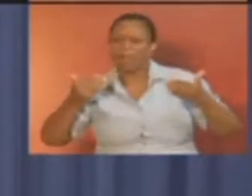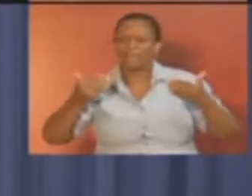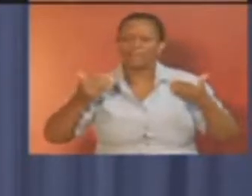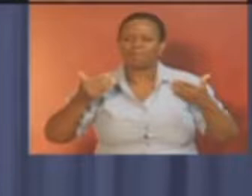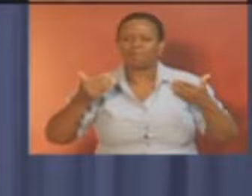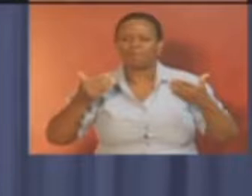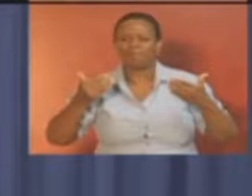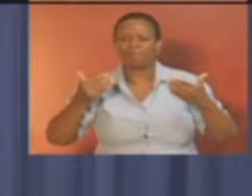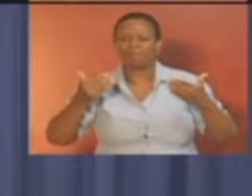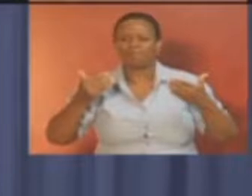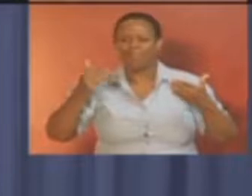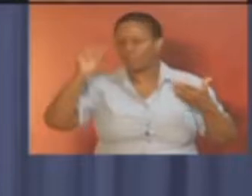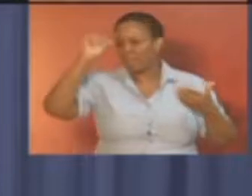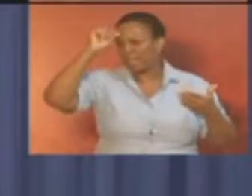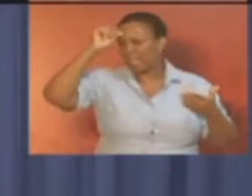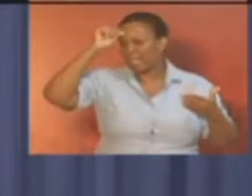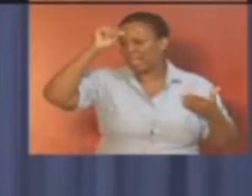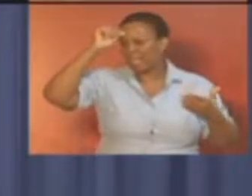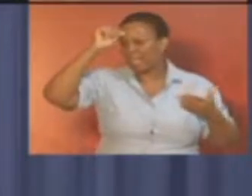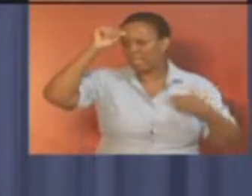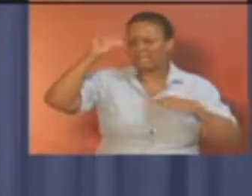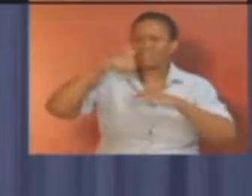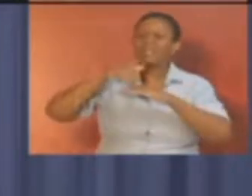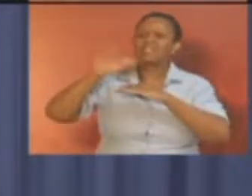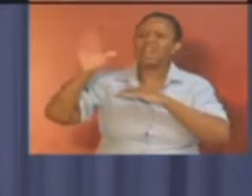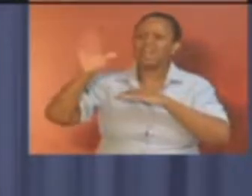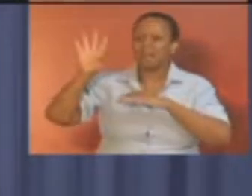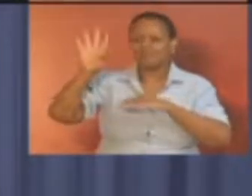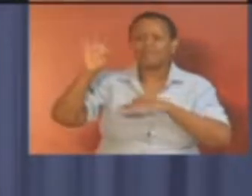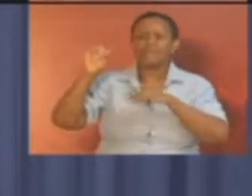of India, we could now fully